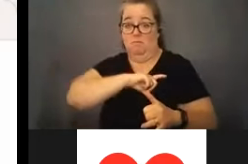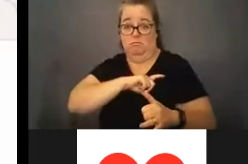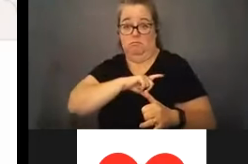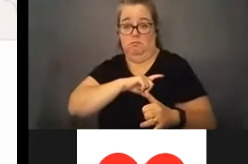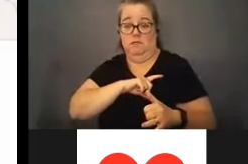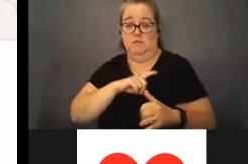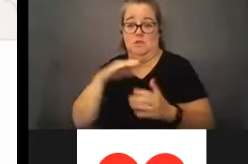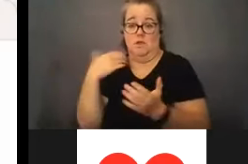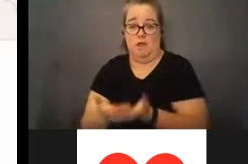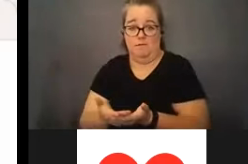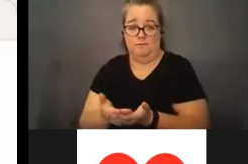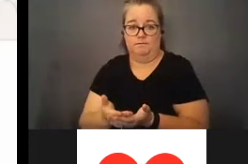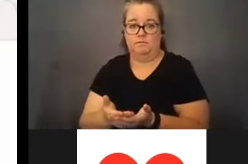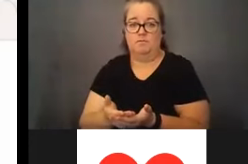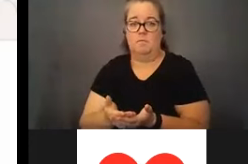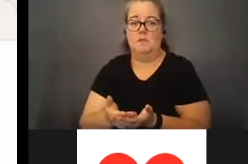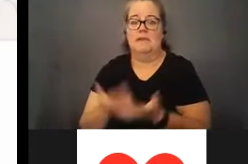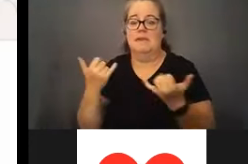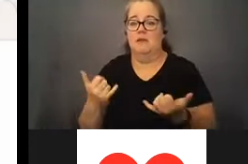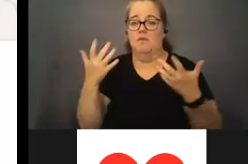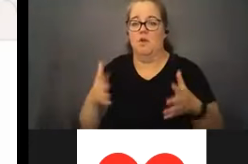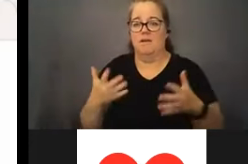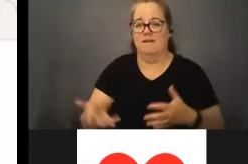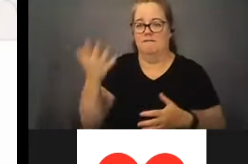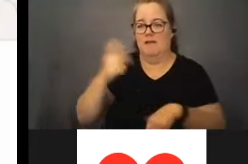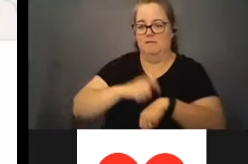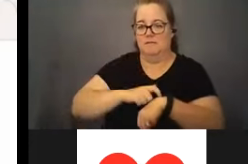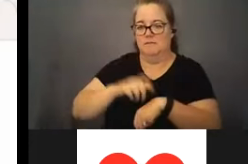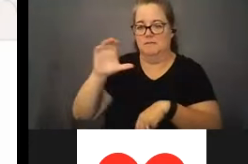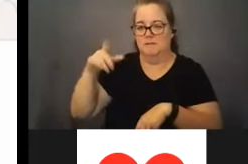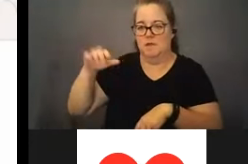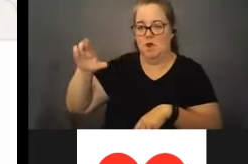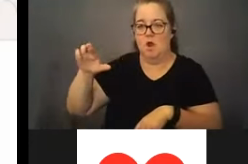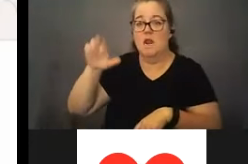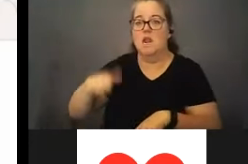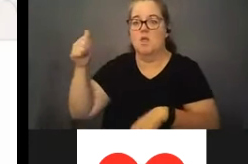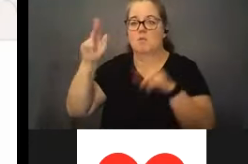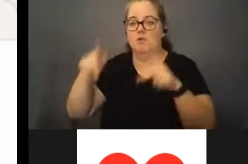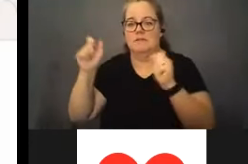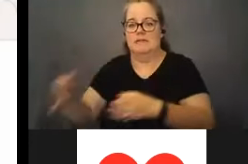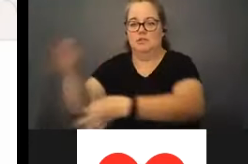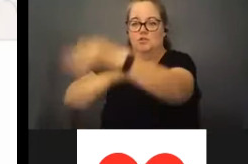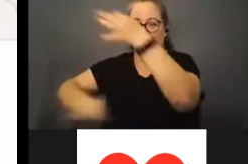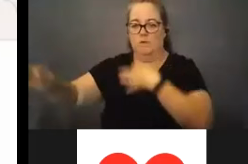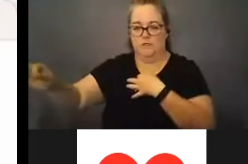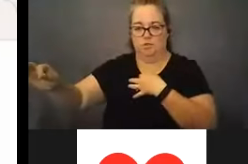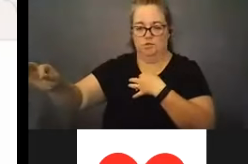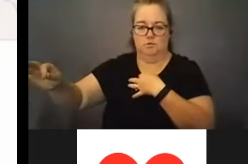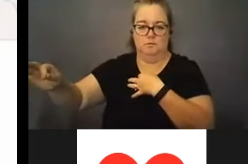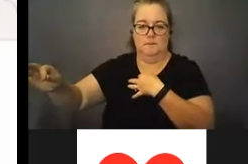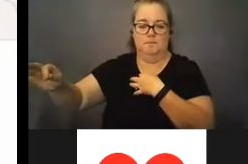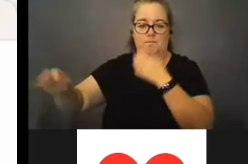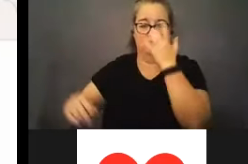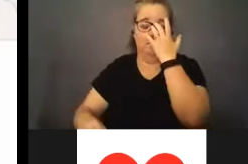You have performed 5 sets of CPR and another trained responder is available to switch. 1 and 2 and 3 and 4 and